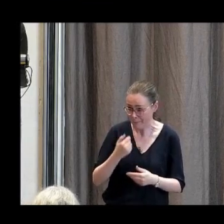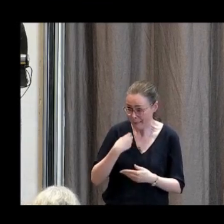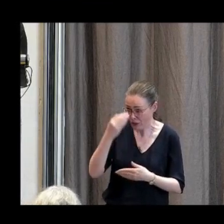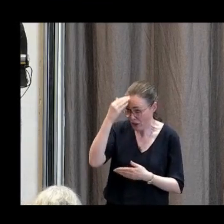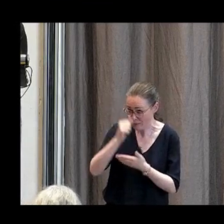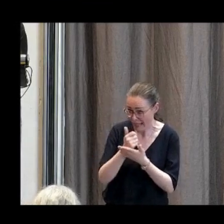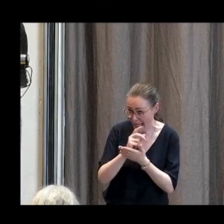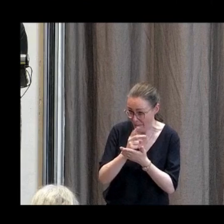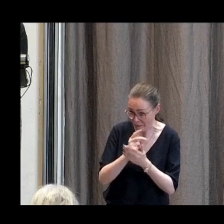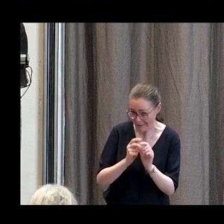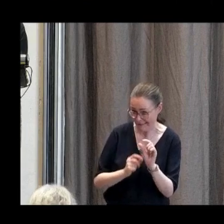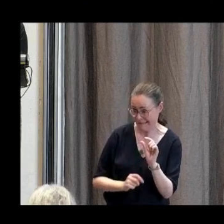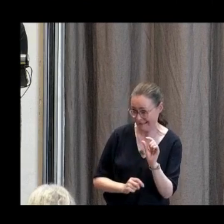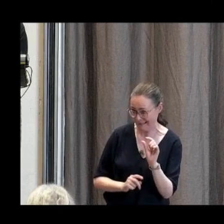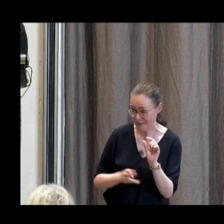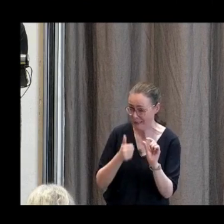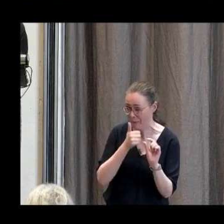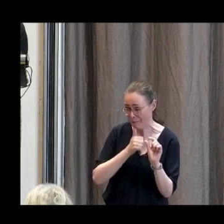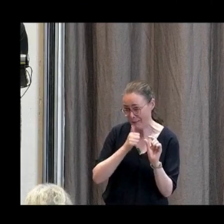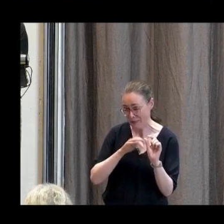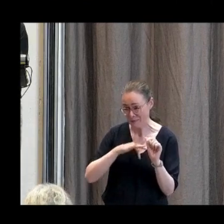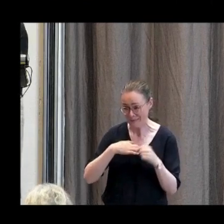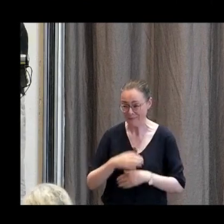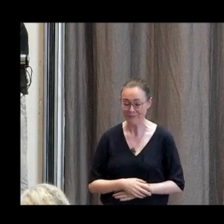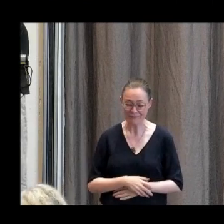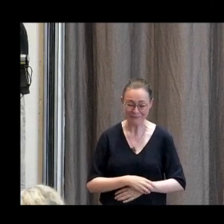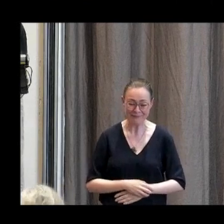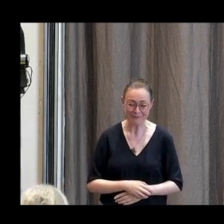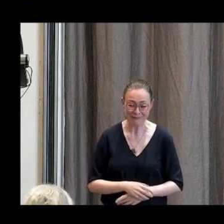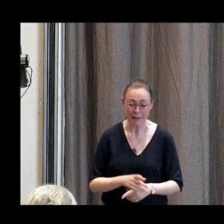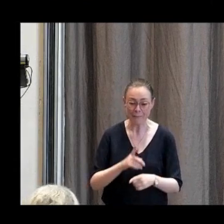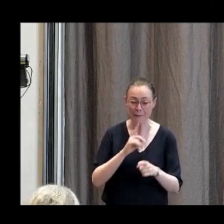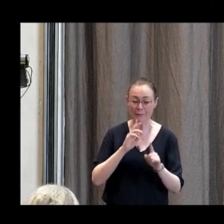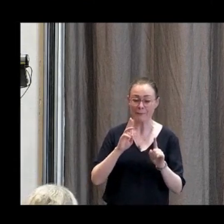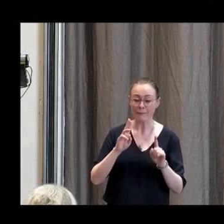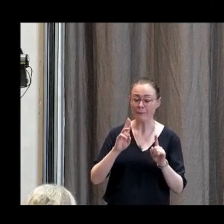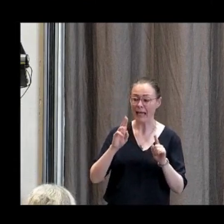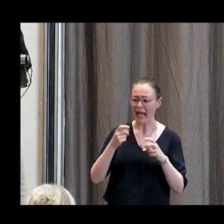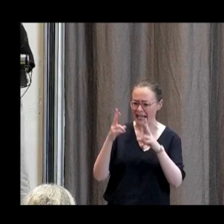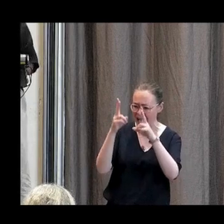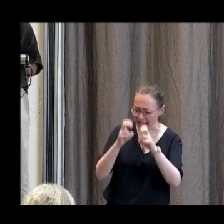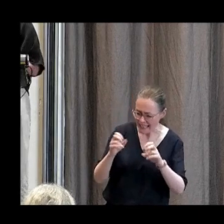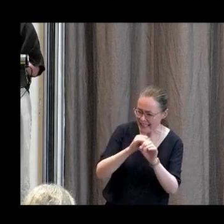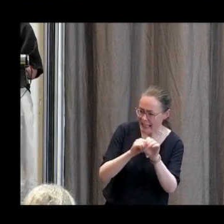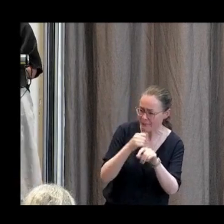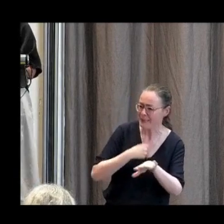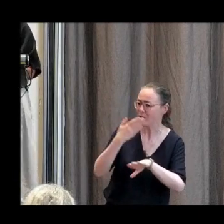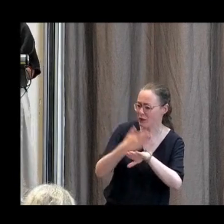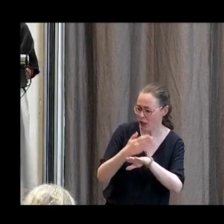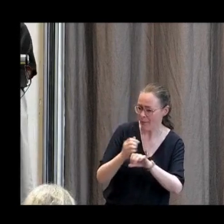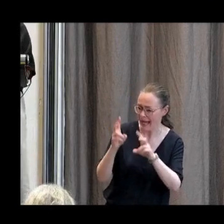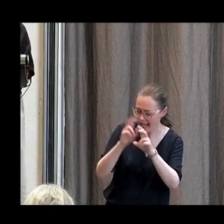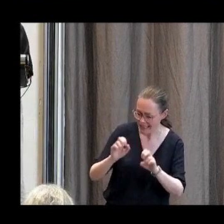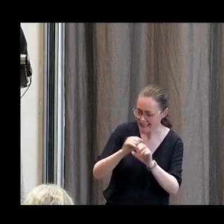epilepsy. So you'll have to bear with me. What I am is I'm an analytical chemist. I work out